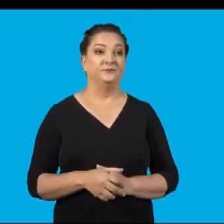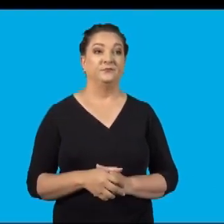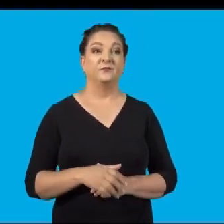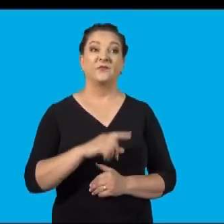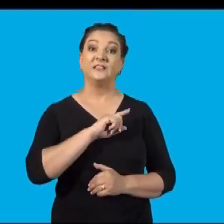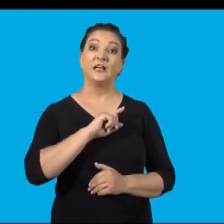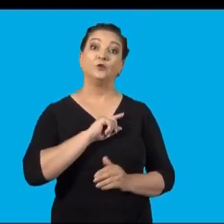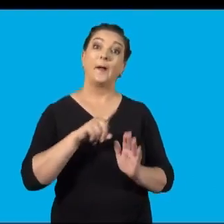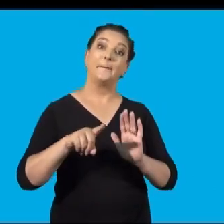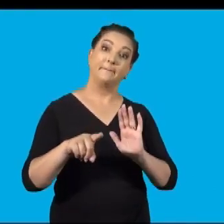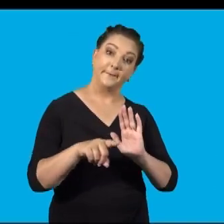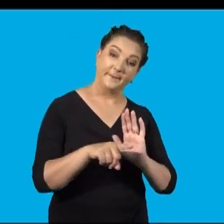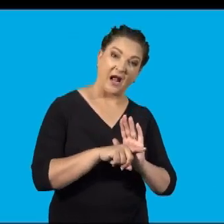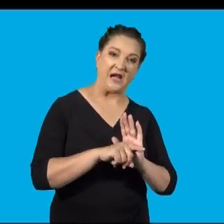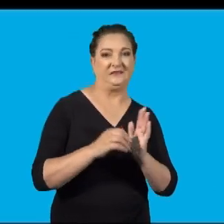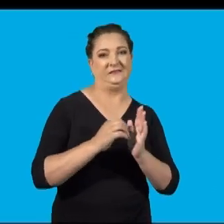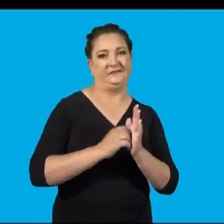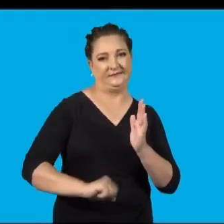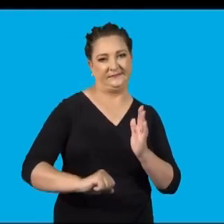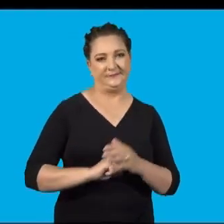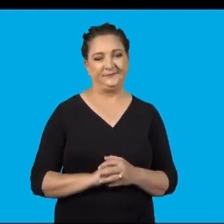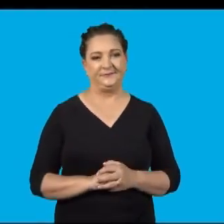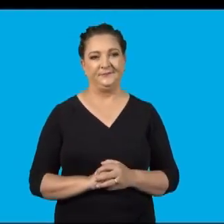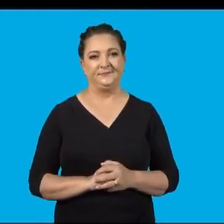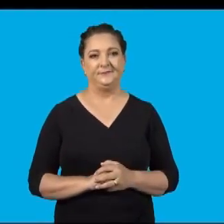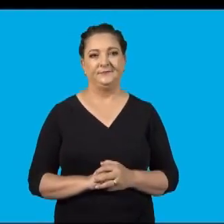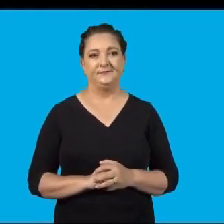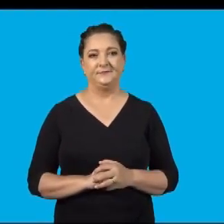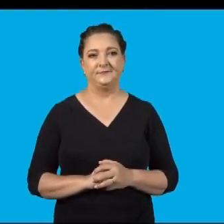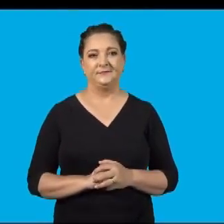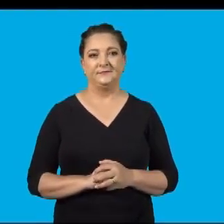Then we then subtract 840,000.